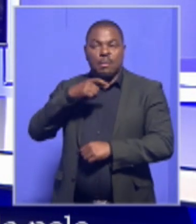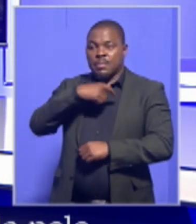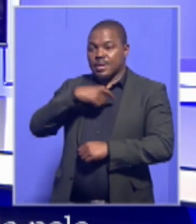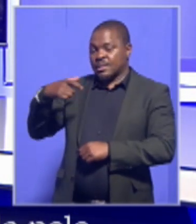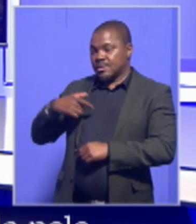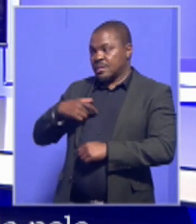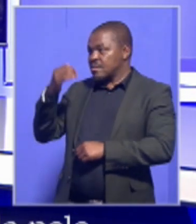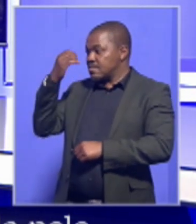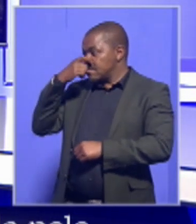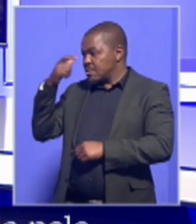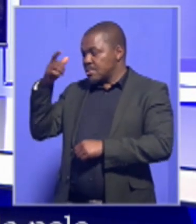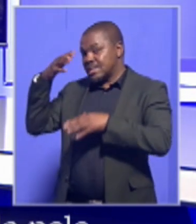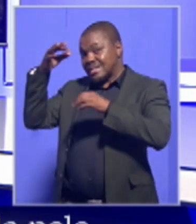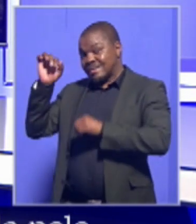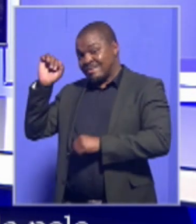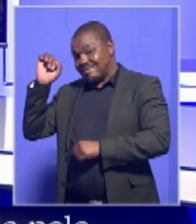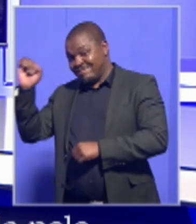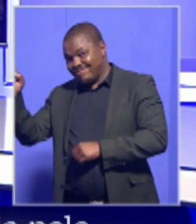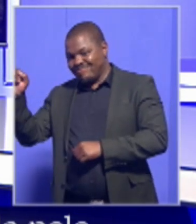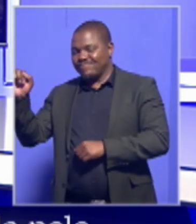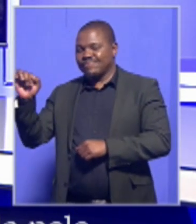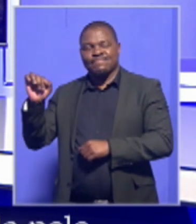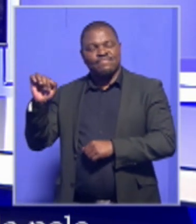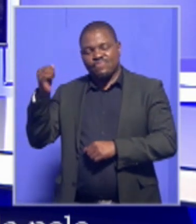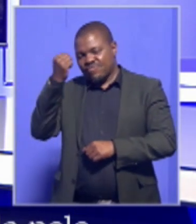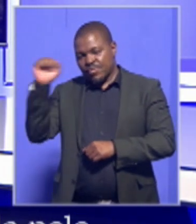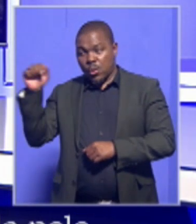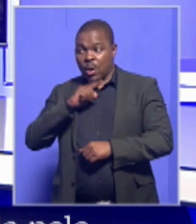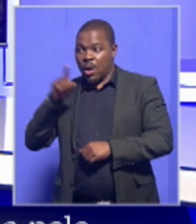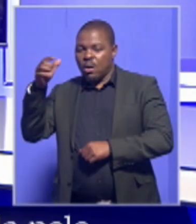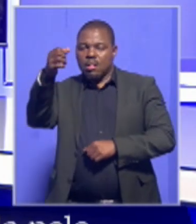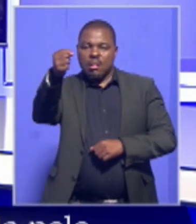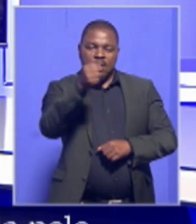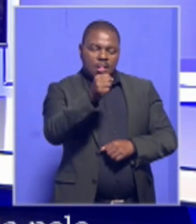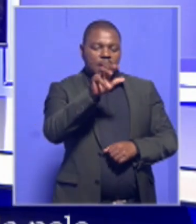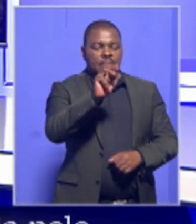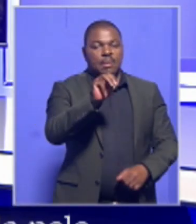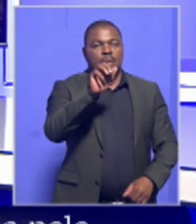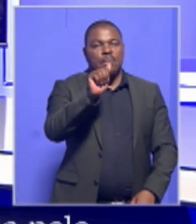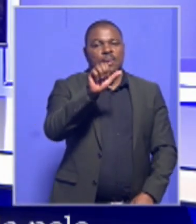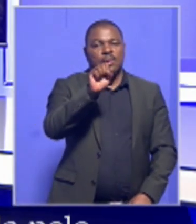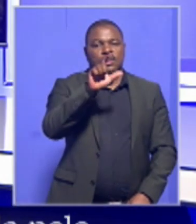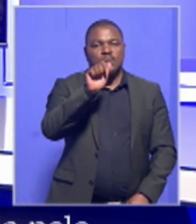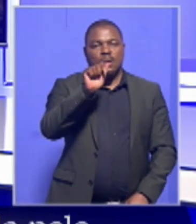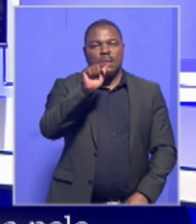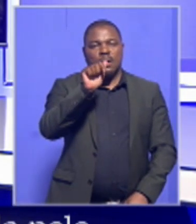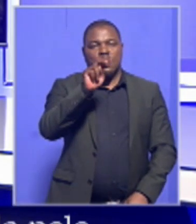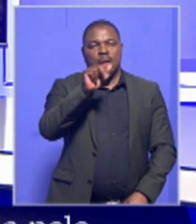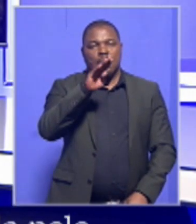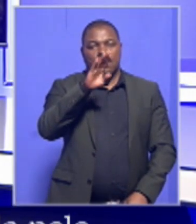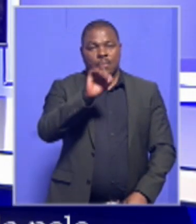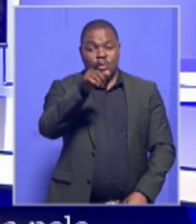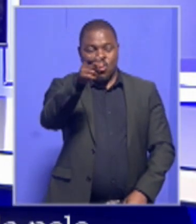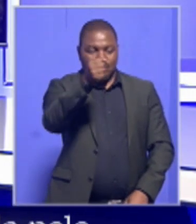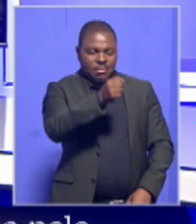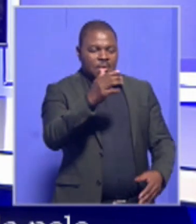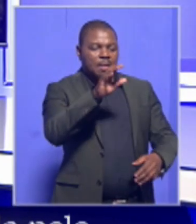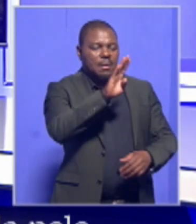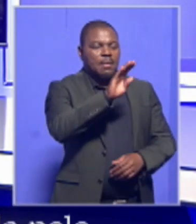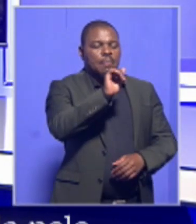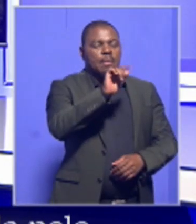Cyril Ramaphosa sa go tiišetša kgošigatšana masalanabo mojatši bjalo ka kgošigadi ya setšhaba sa